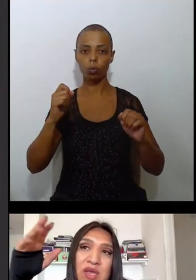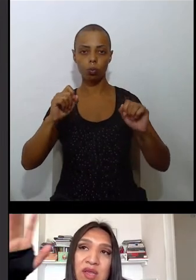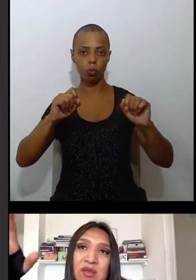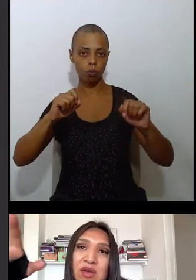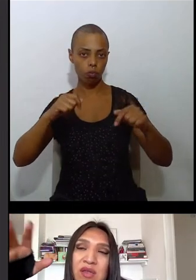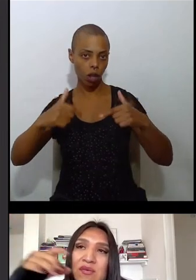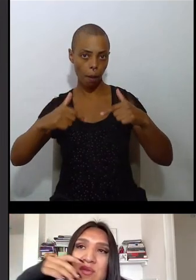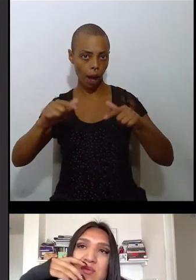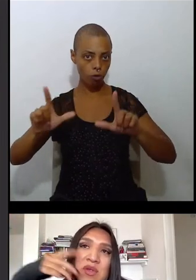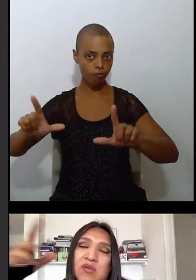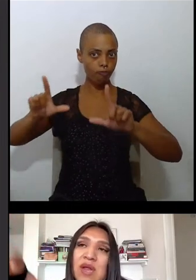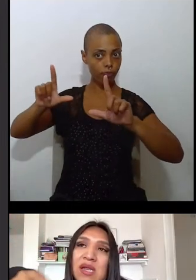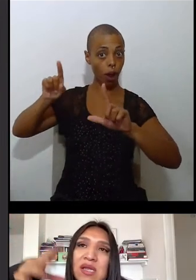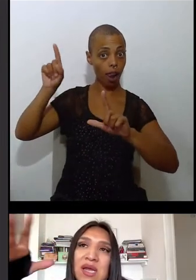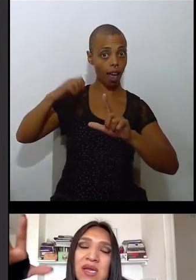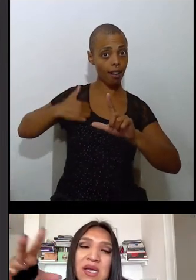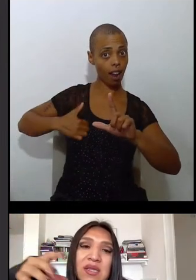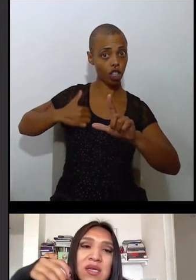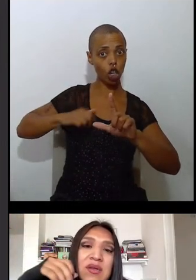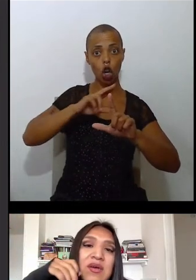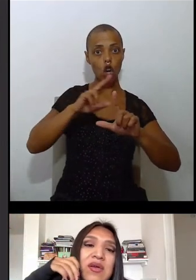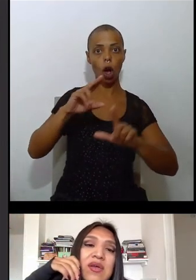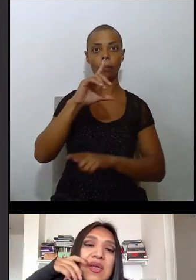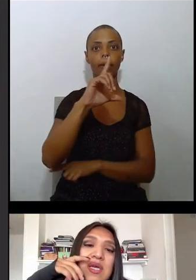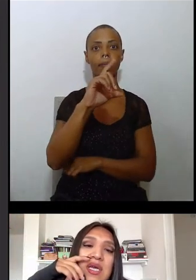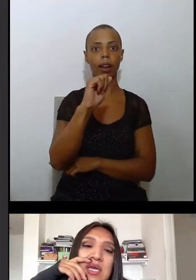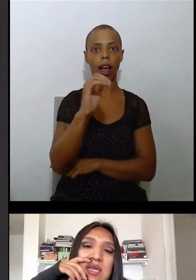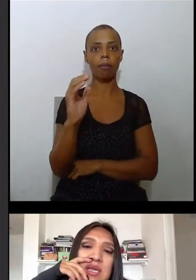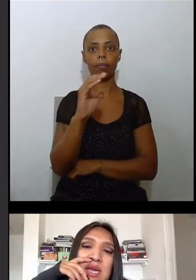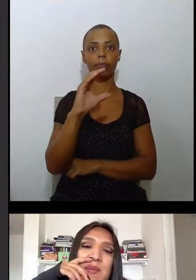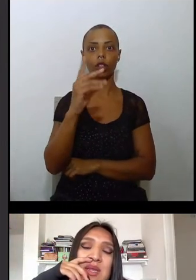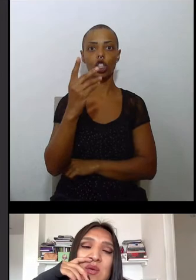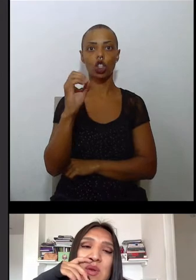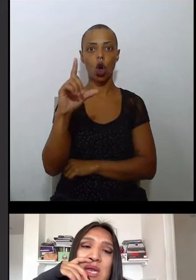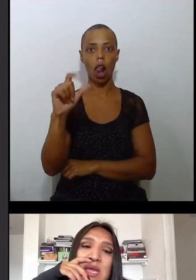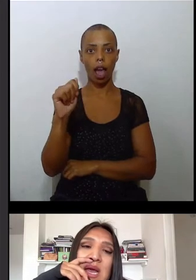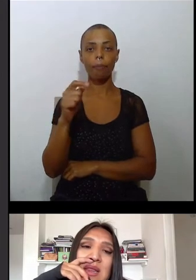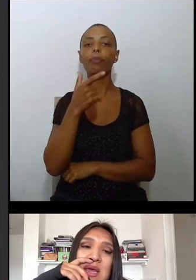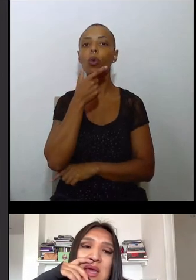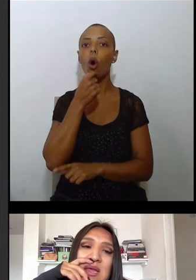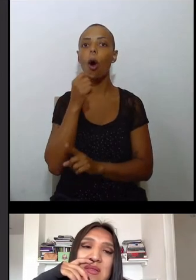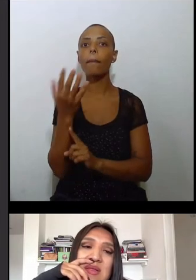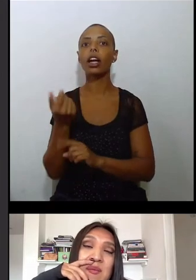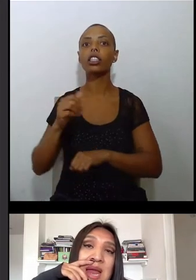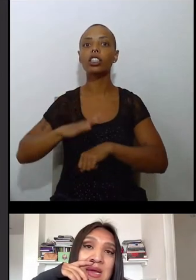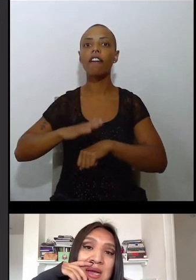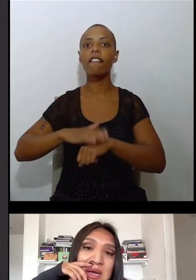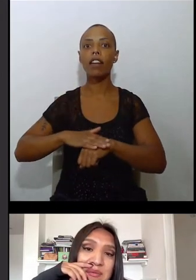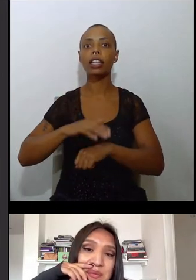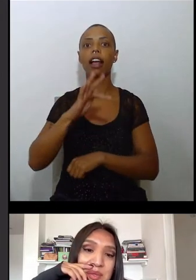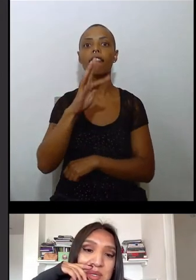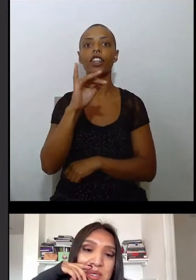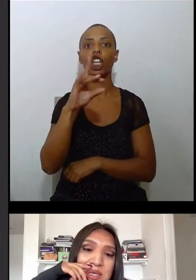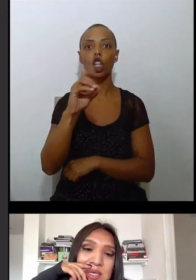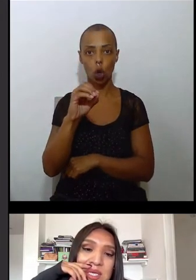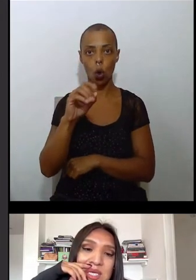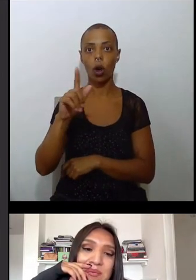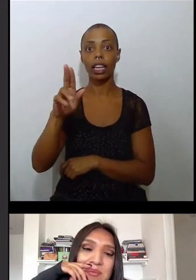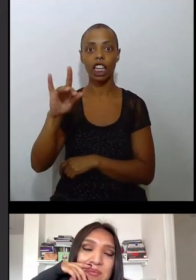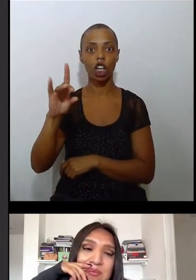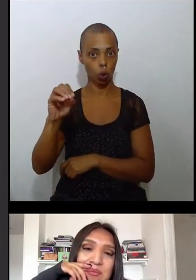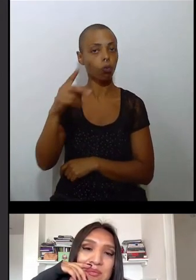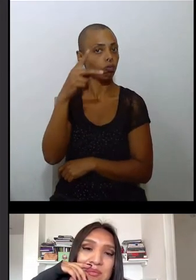there's this work of art in Argentina called La chola by an artist